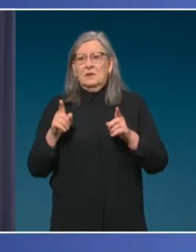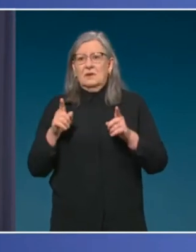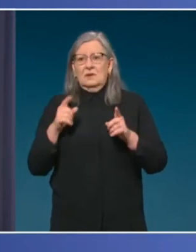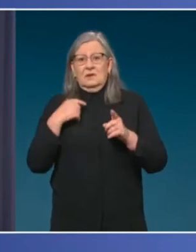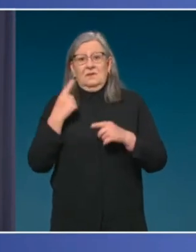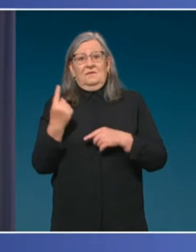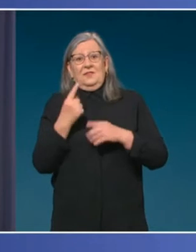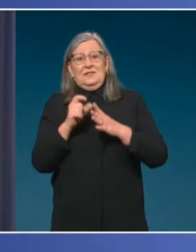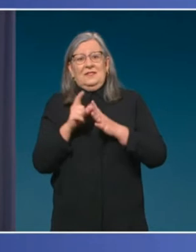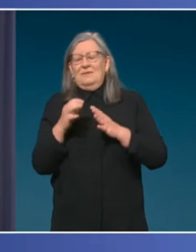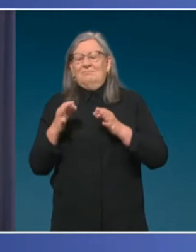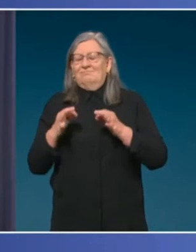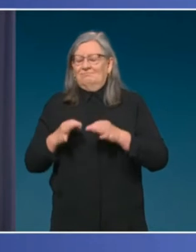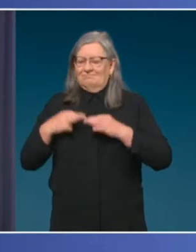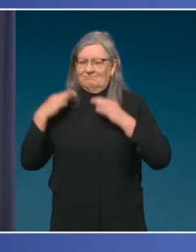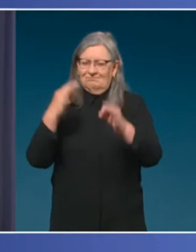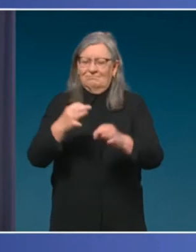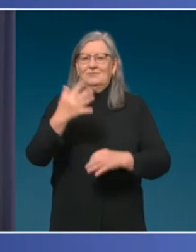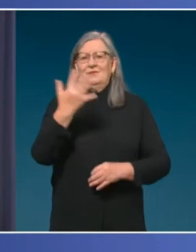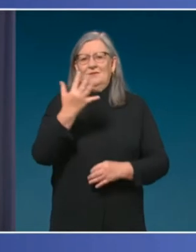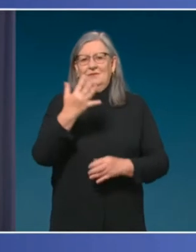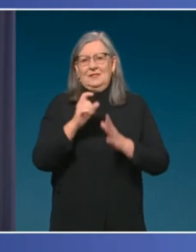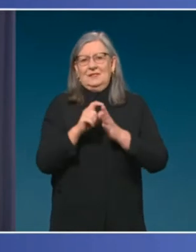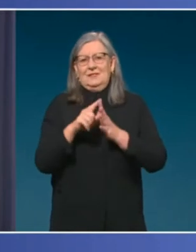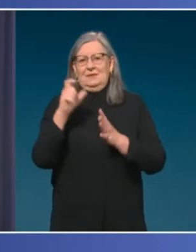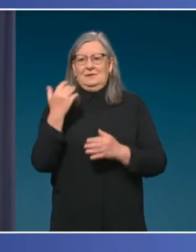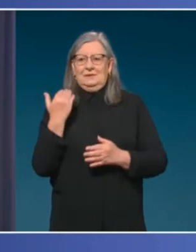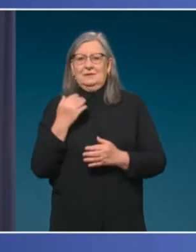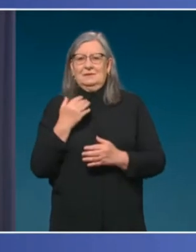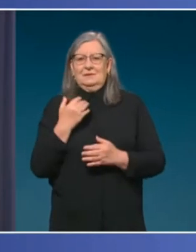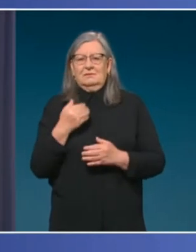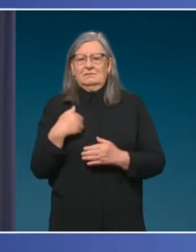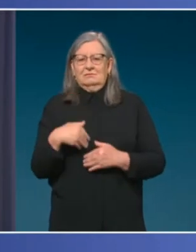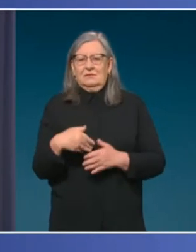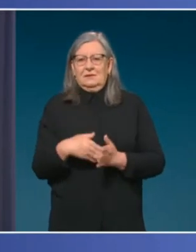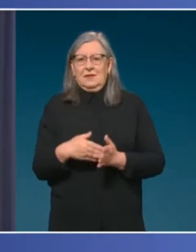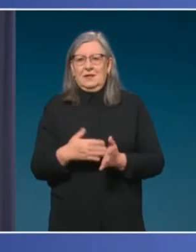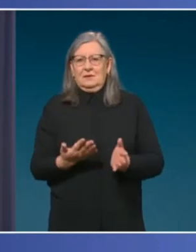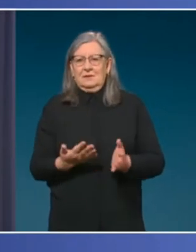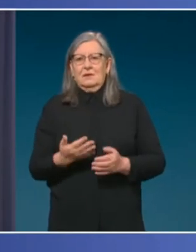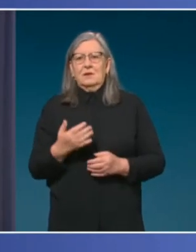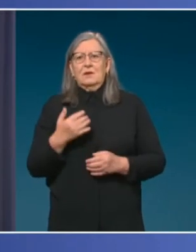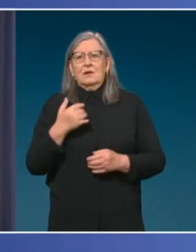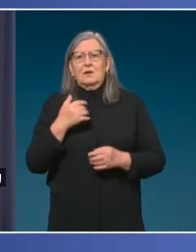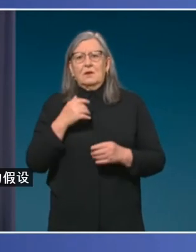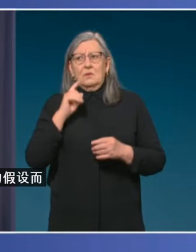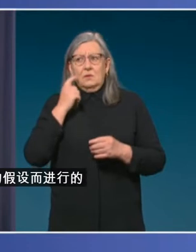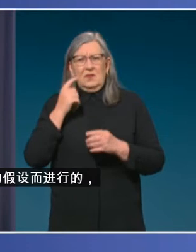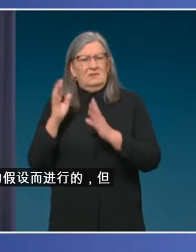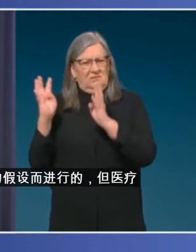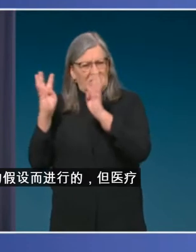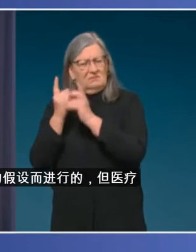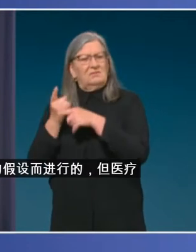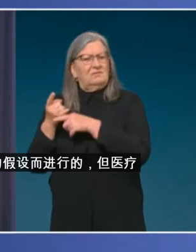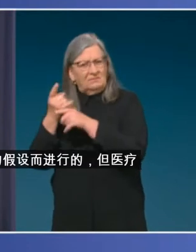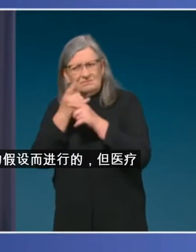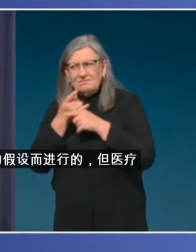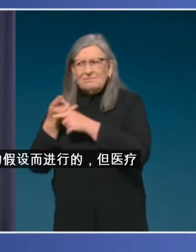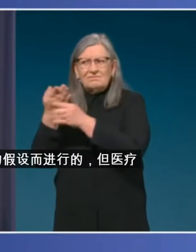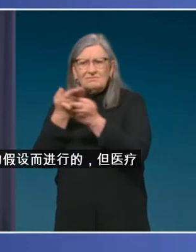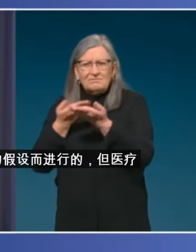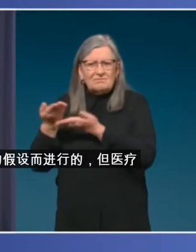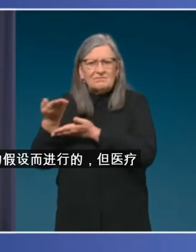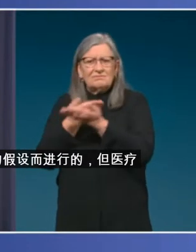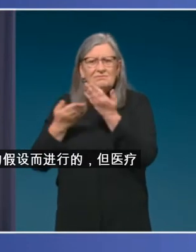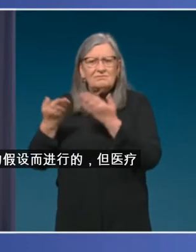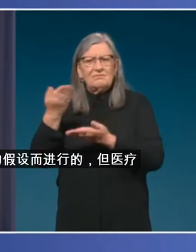of this is done on the presumption that we will recommence from the 15th of December, but medical advice